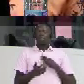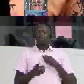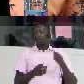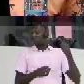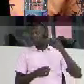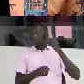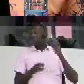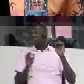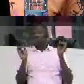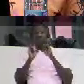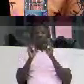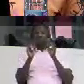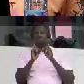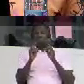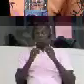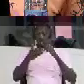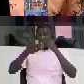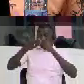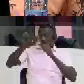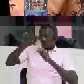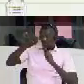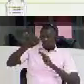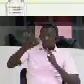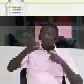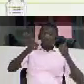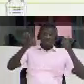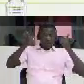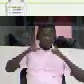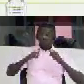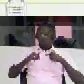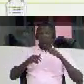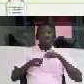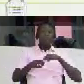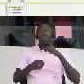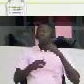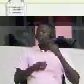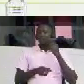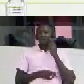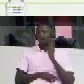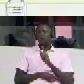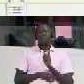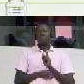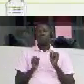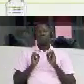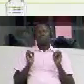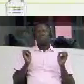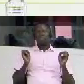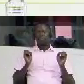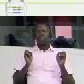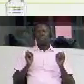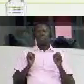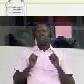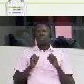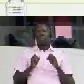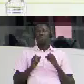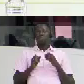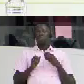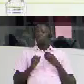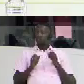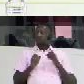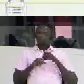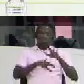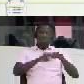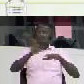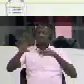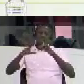information lu war a xew si bis boobu noonu. But I did not have any information about what was to happen on that day. ma foolaaw leen ma leen